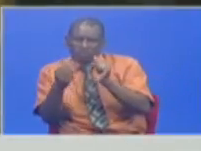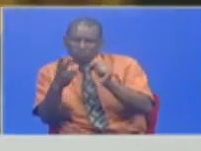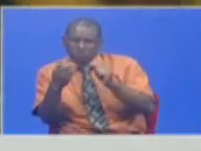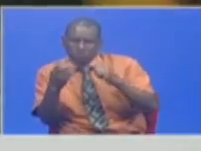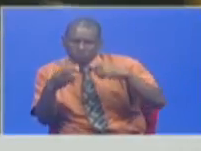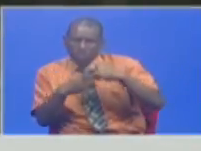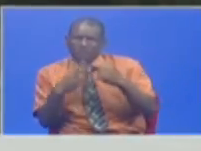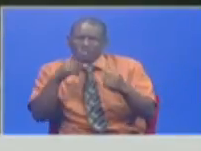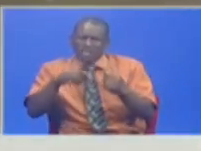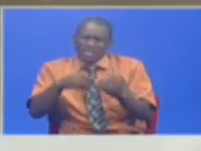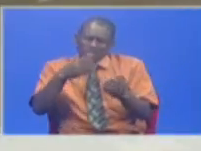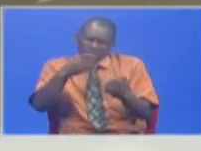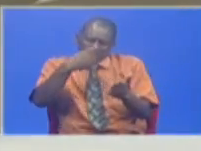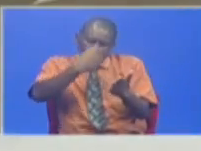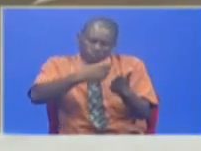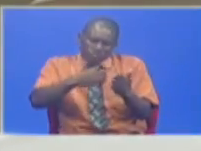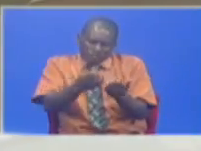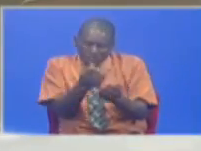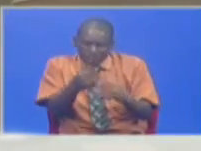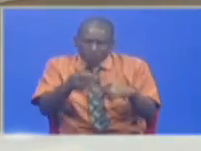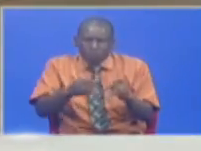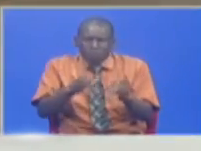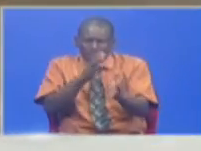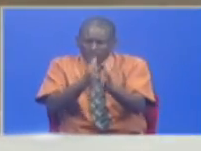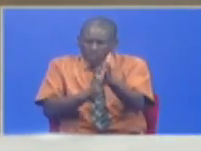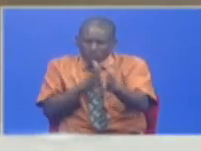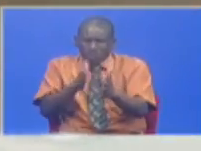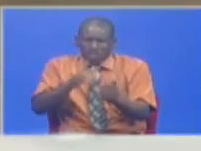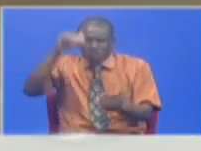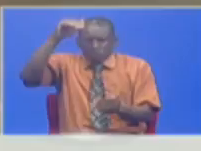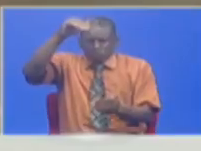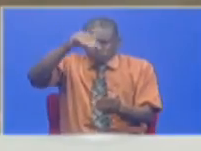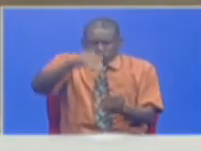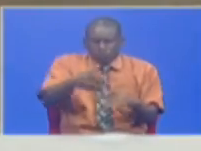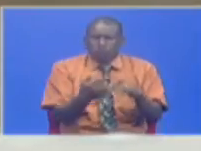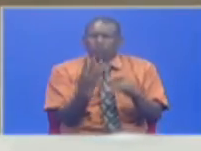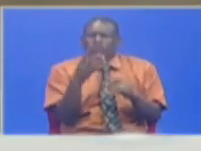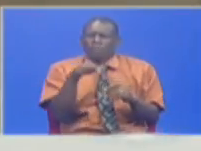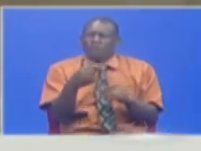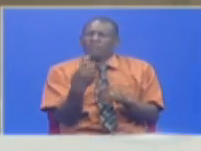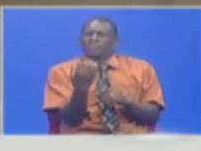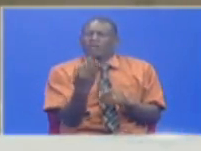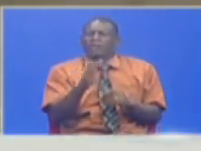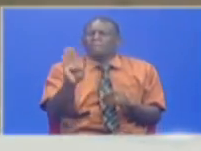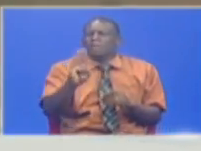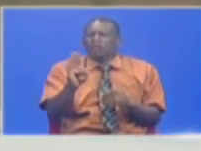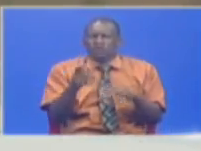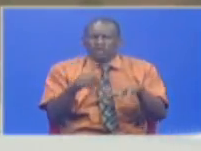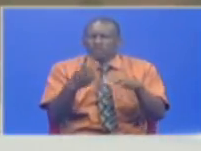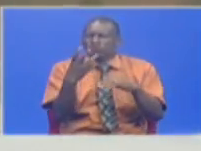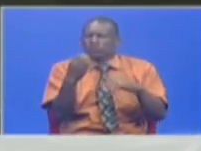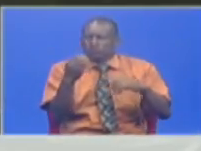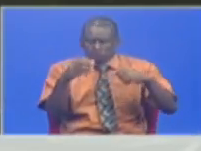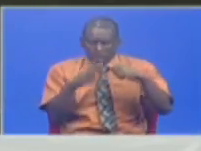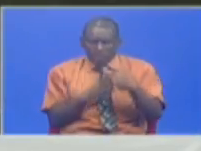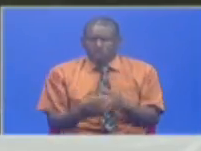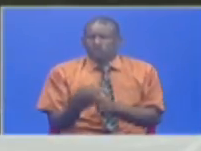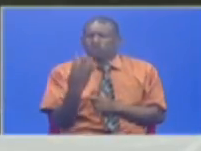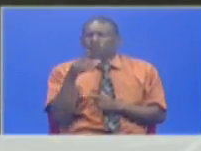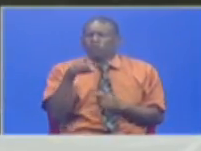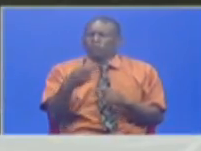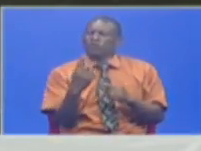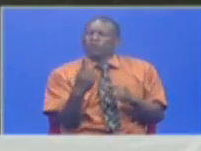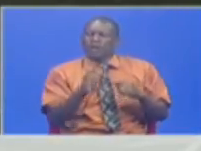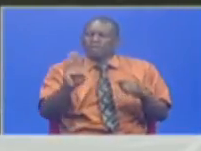cargo transportation in the railway subsector decreased from 4.3 billion in 2009 to 4.1